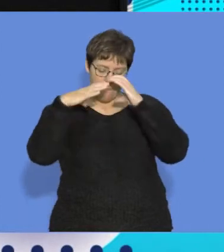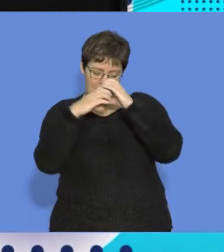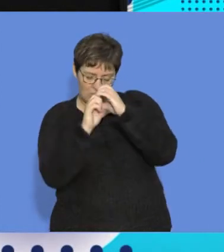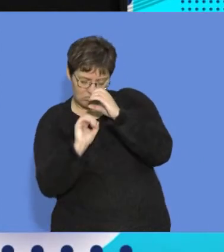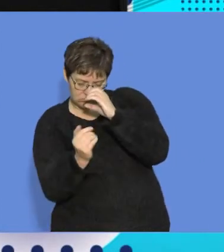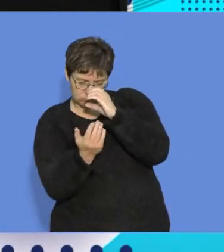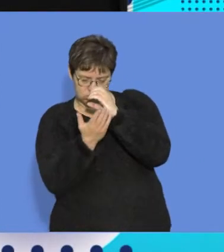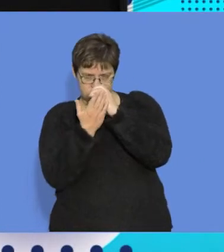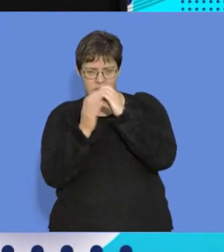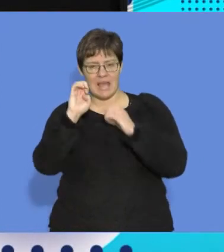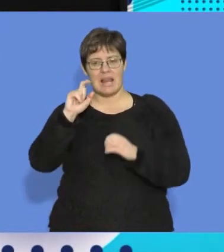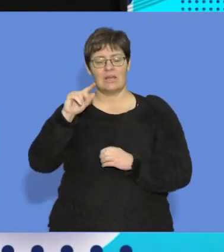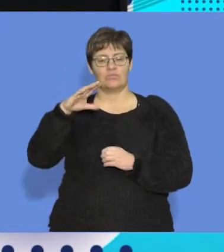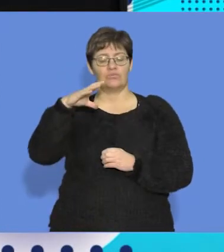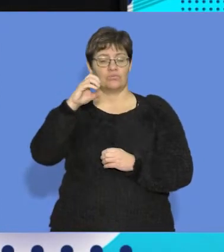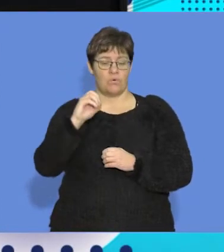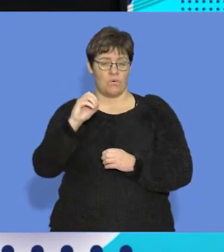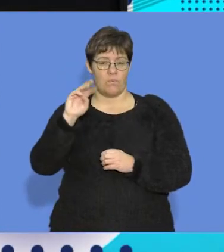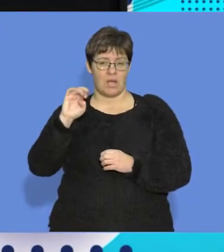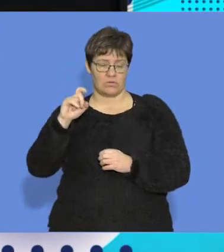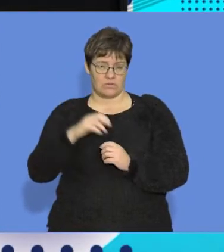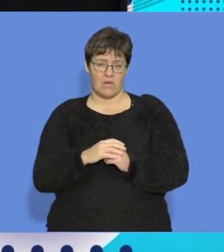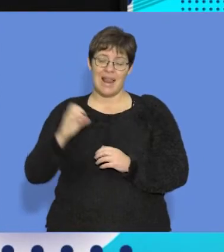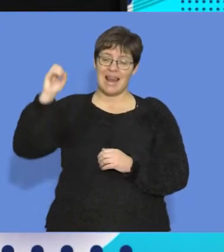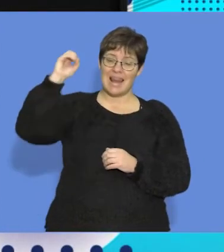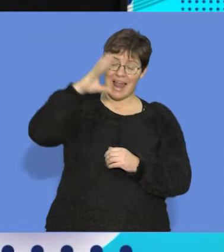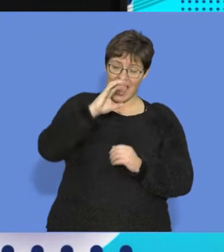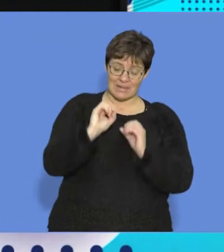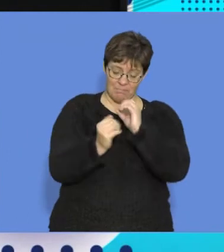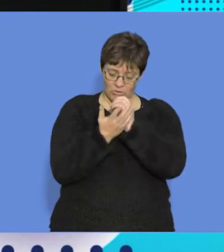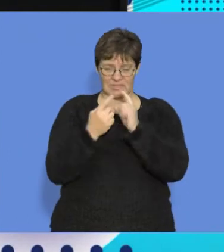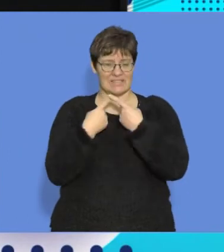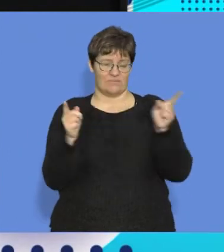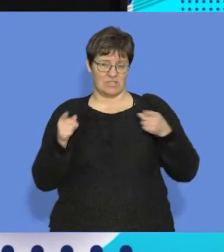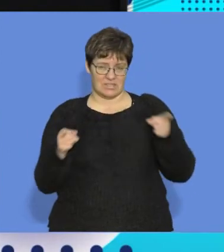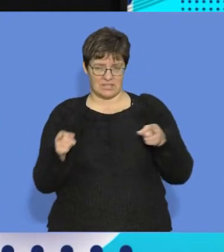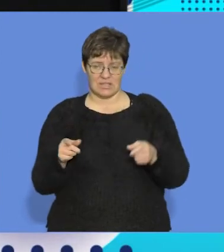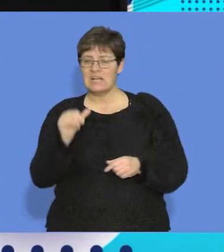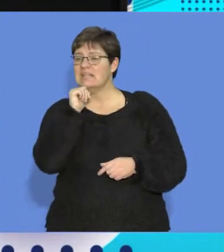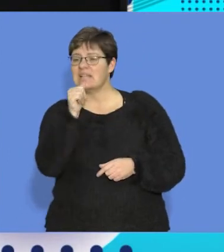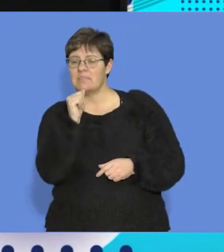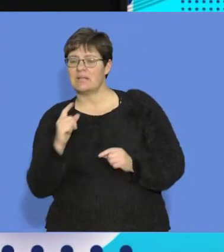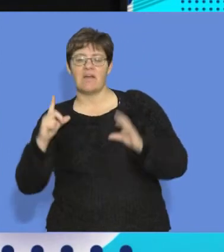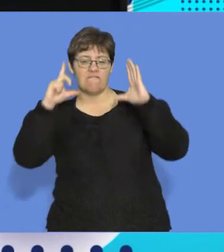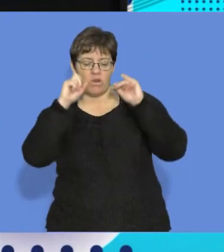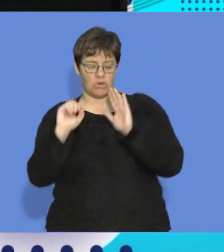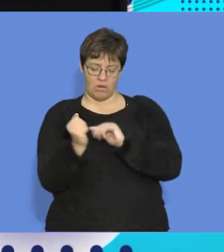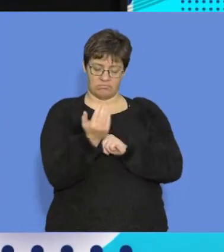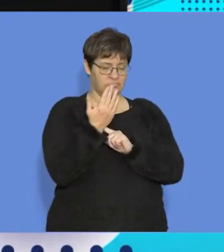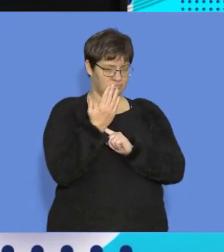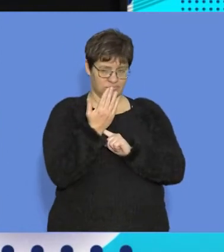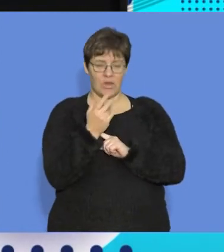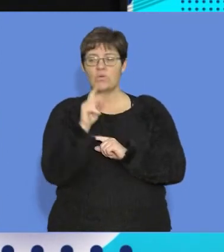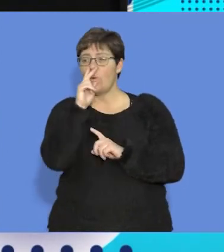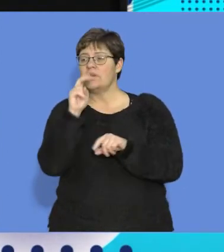look quite different to photographs taken under a light microscope. But whatever way the photographs are taken,